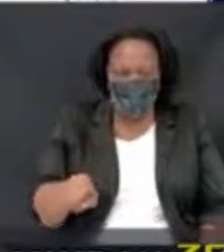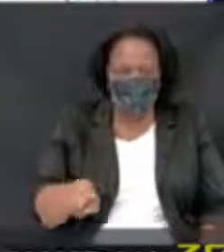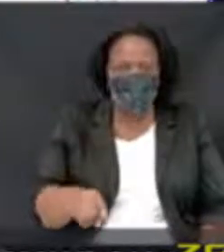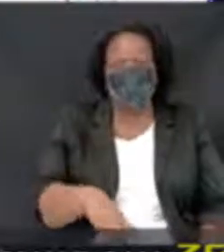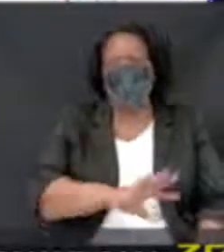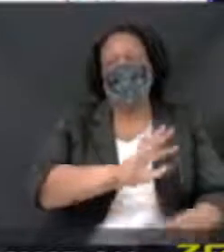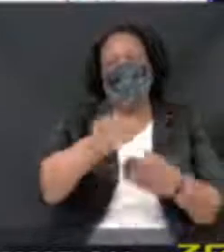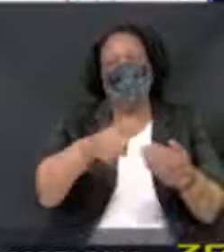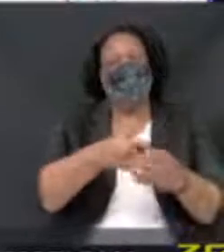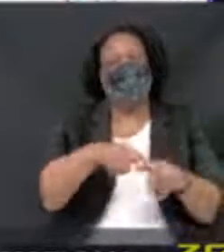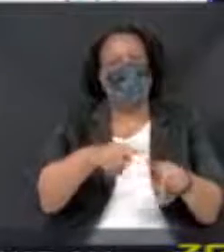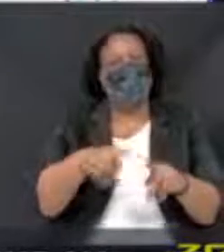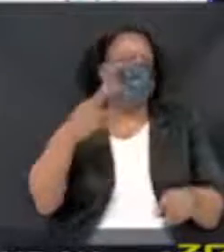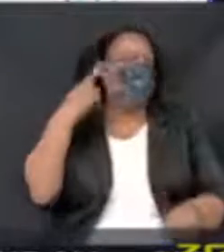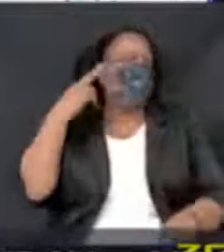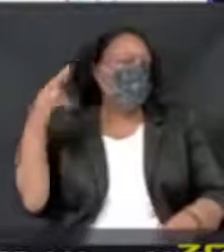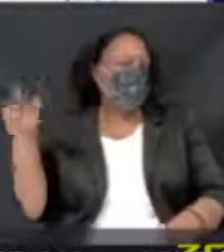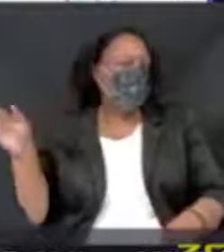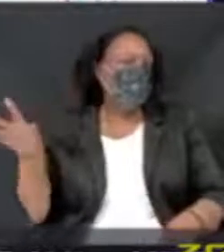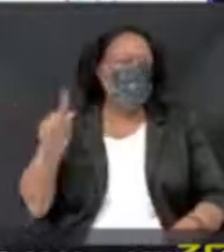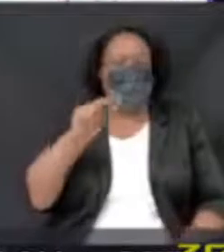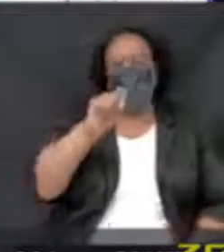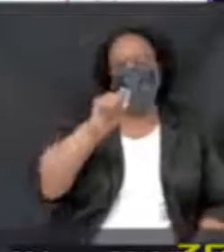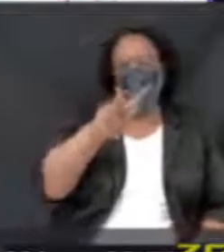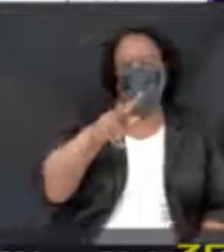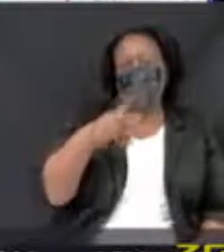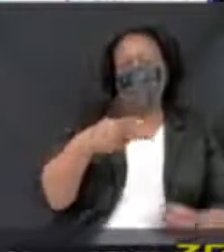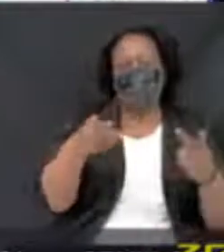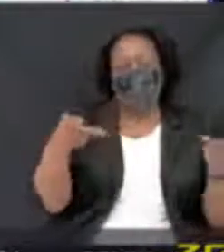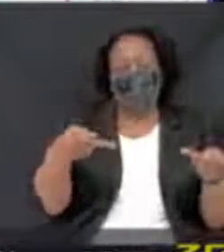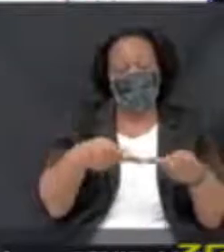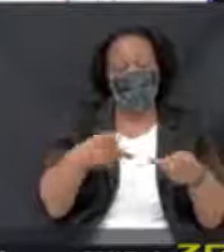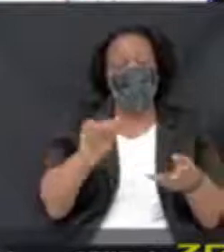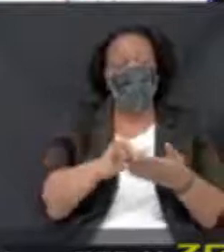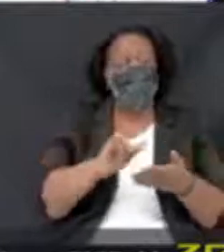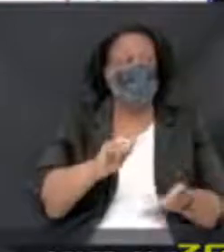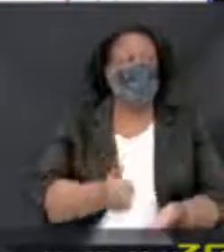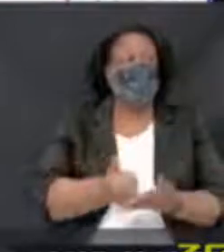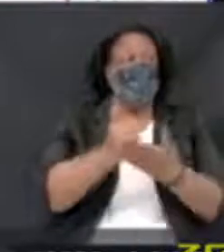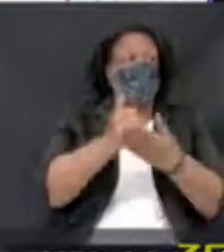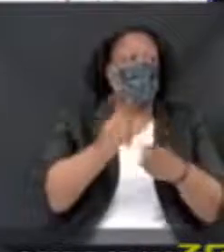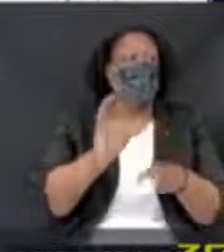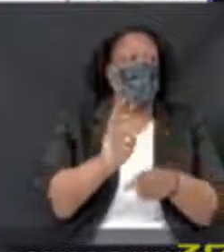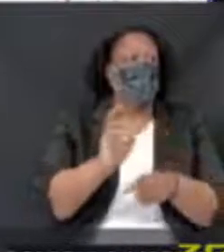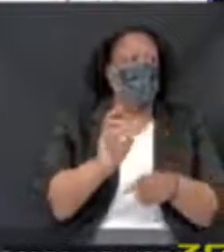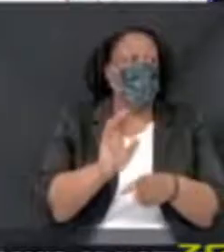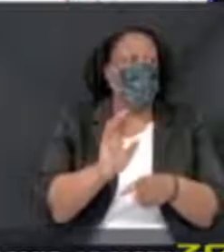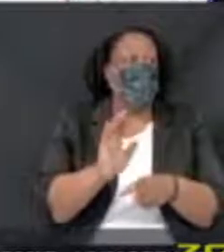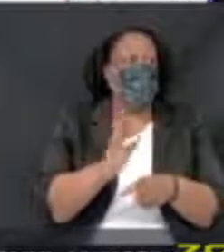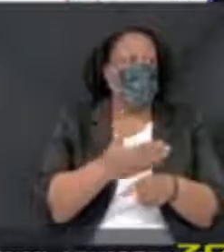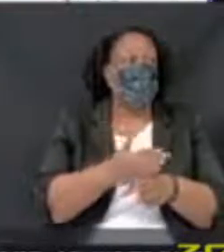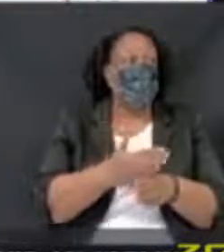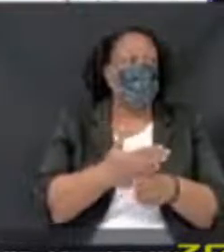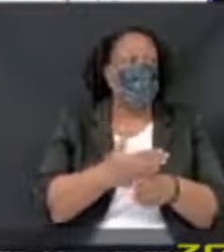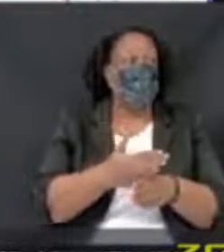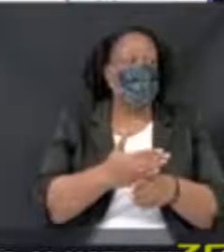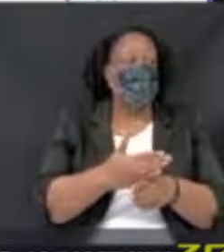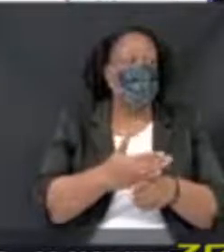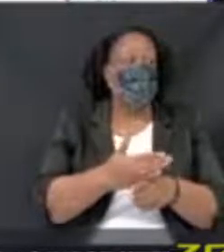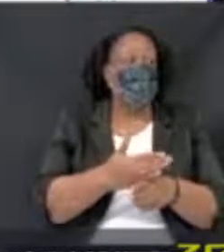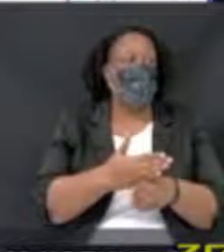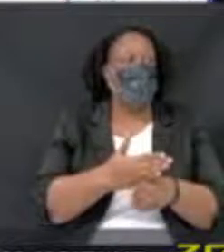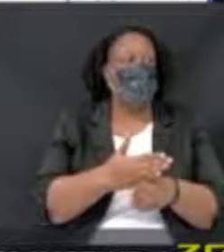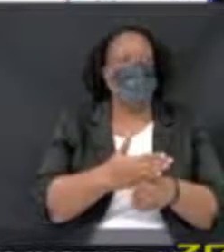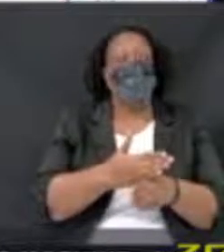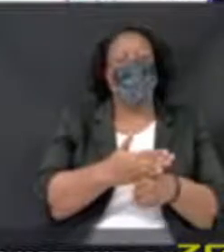this fight against the COVID-19 pandemic. Information is key to keeping